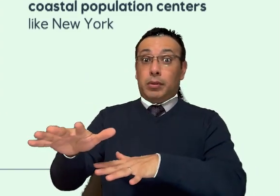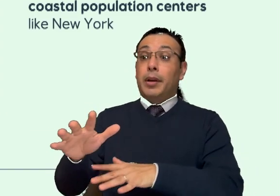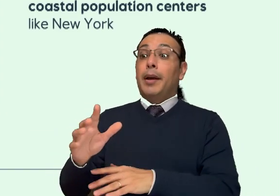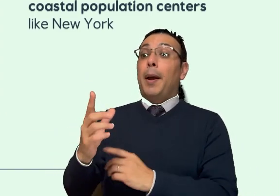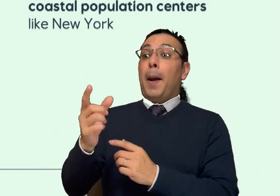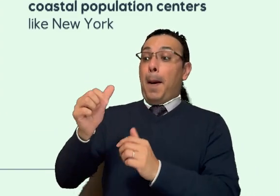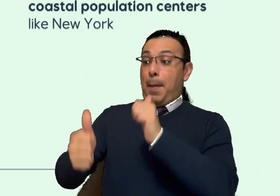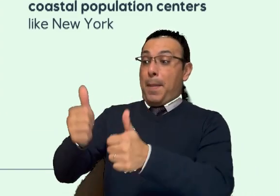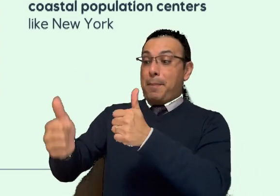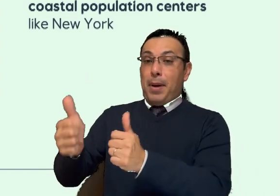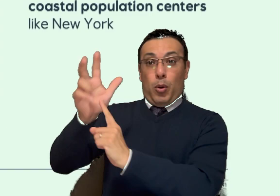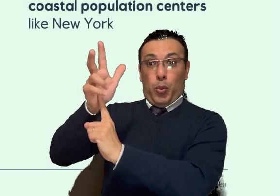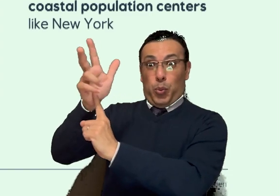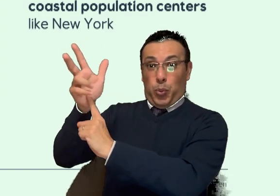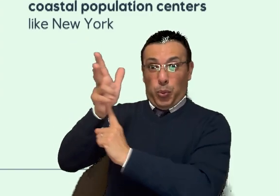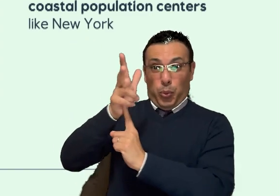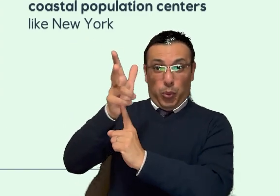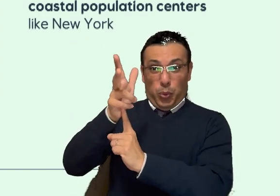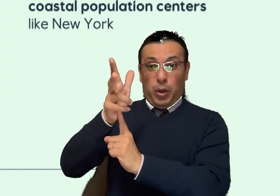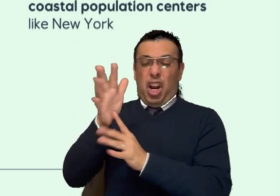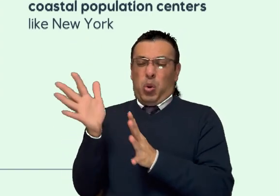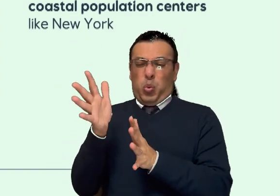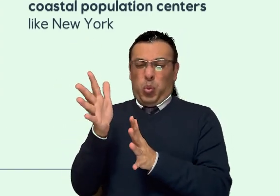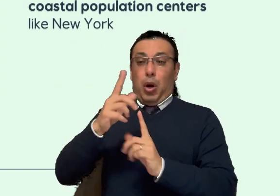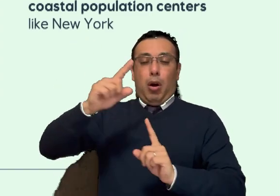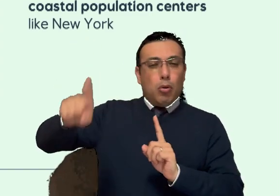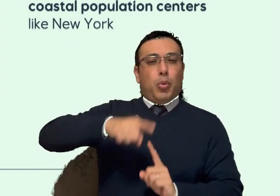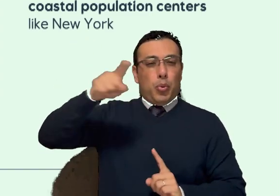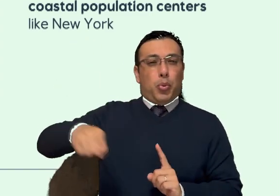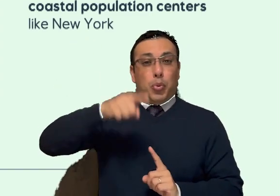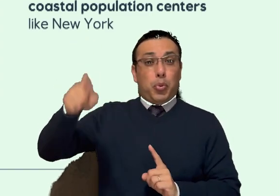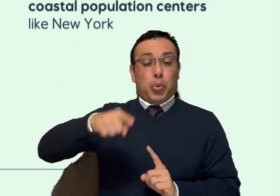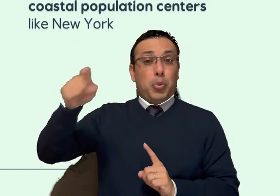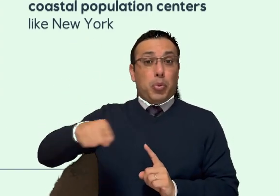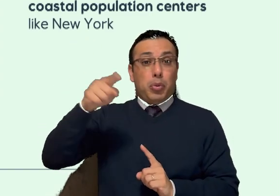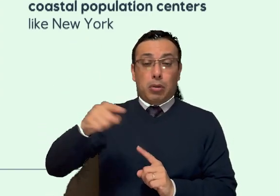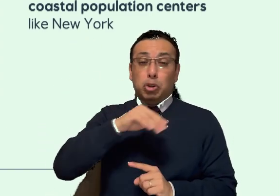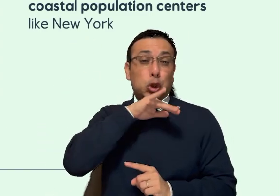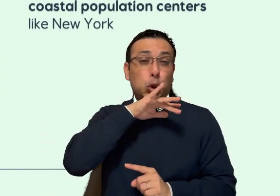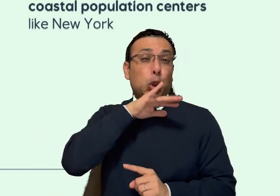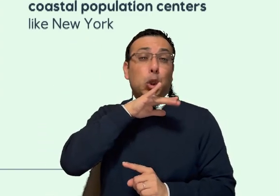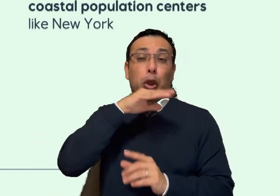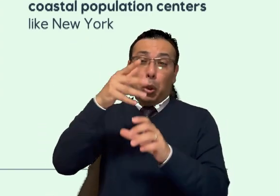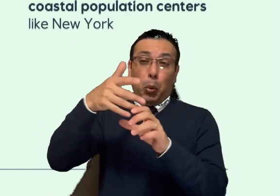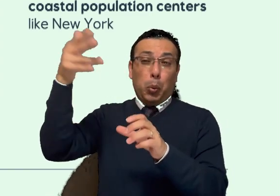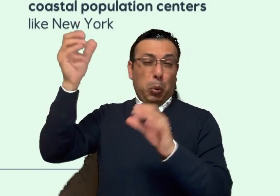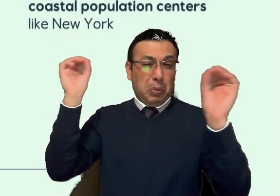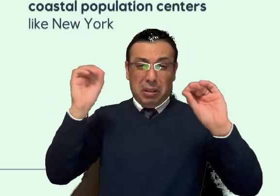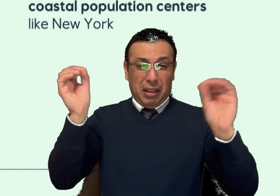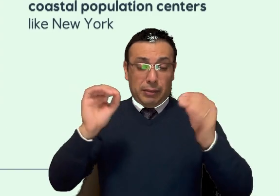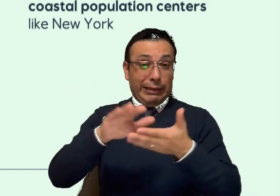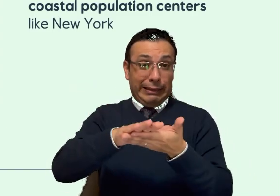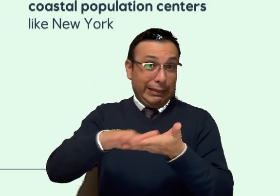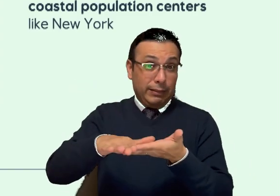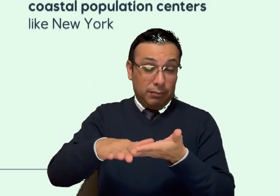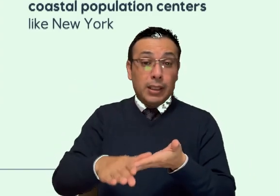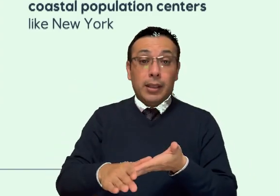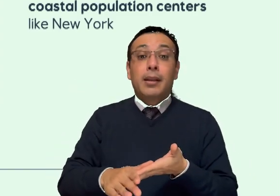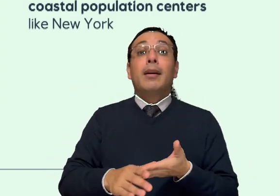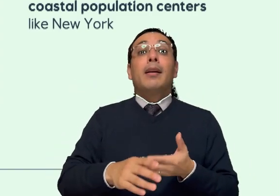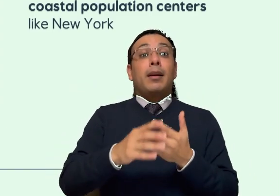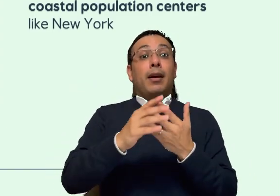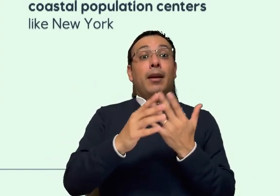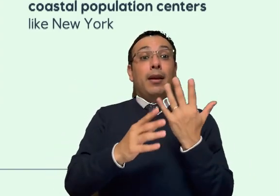those strong ocean winds and convert it to clean, zero emissions electricity, which is then carried through a series